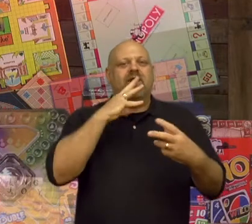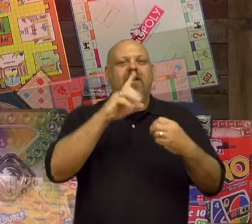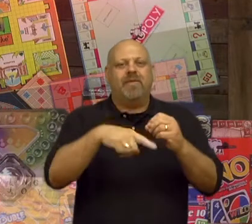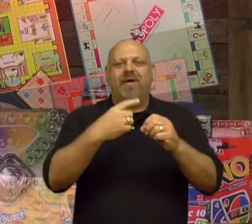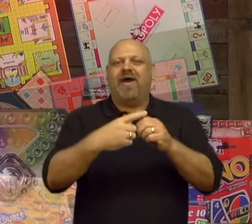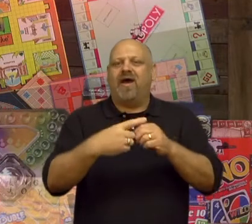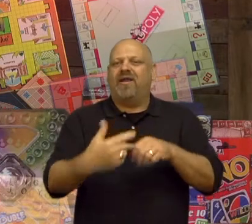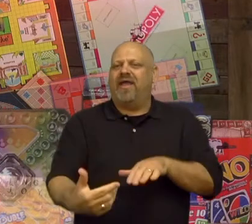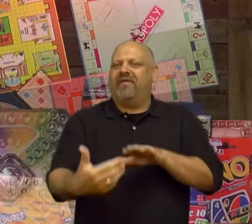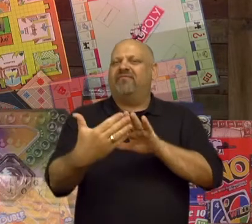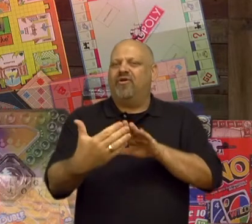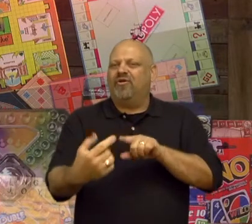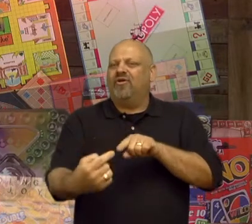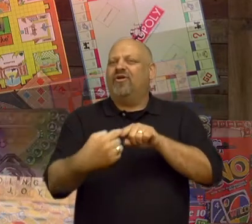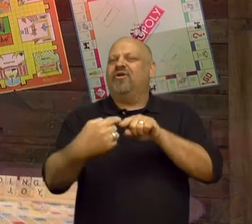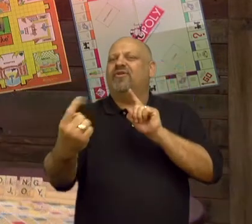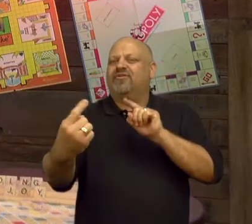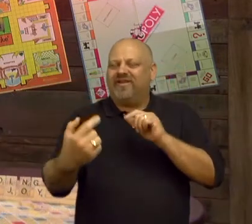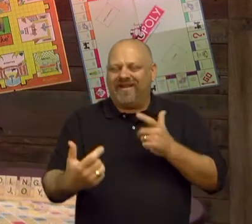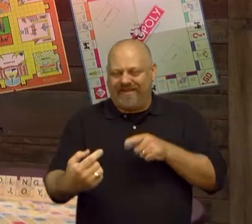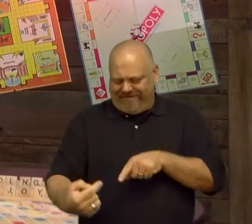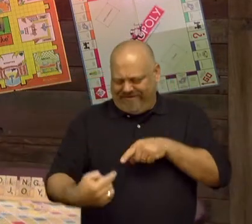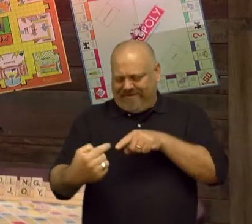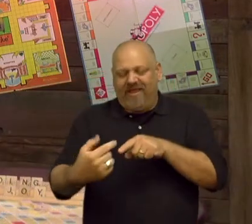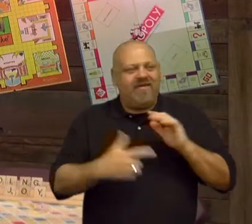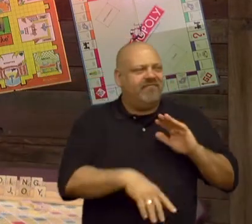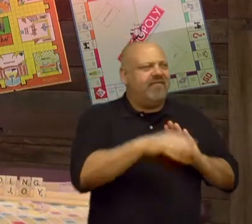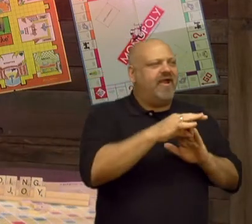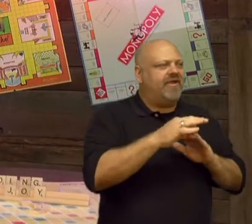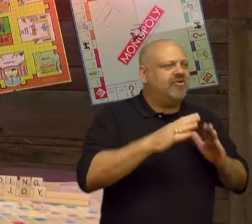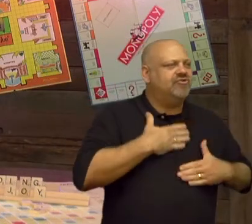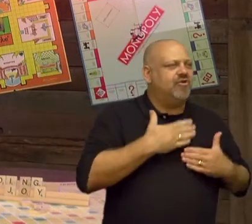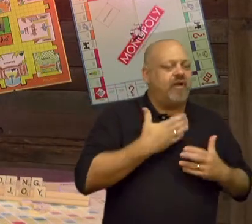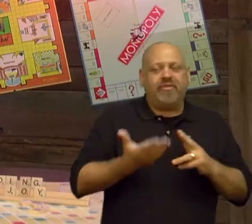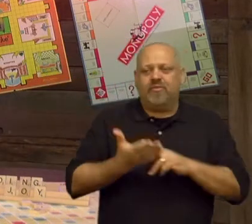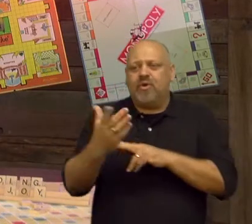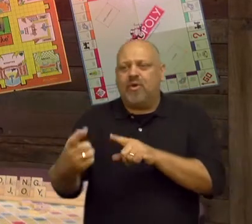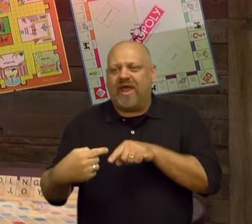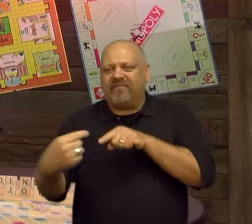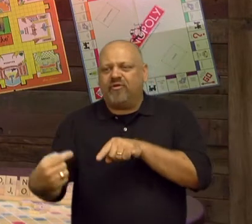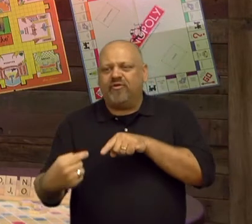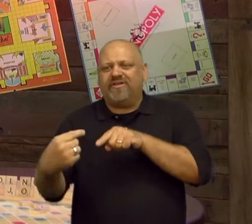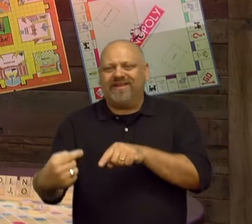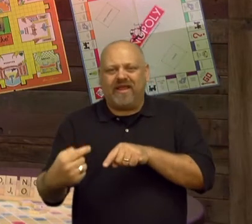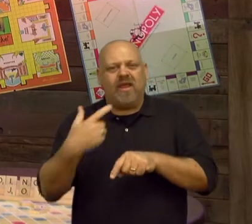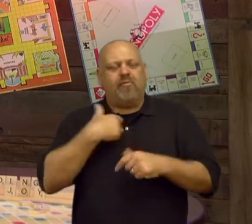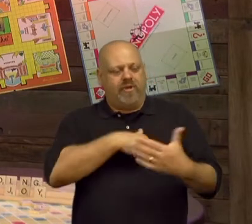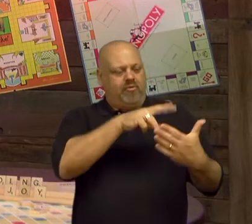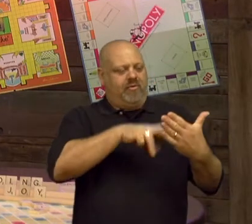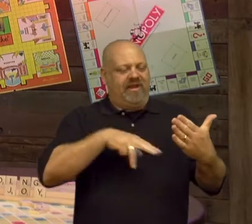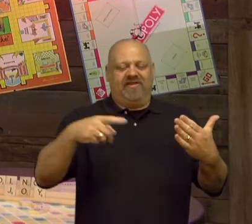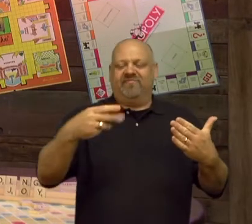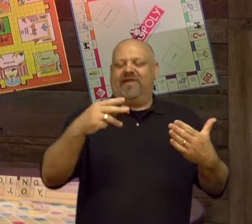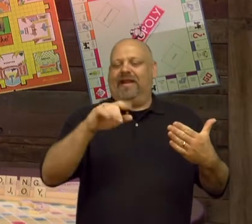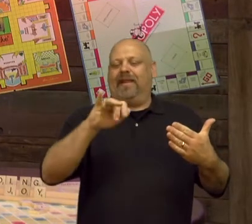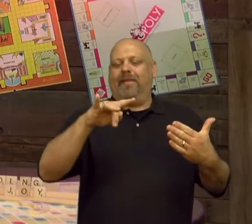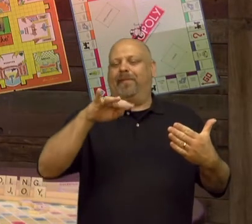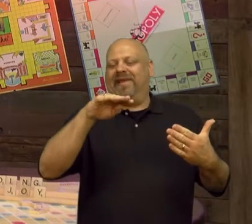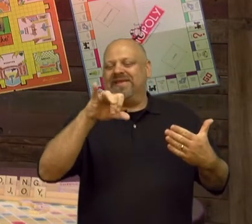okay? Finding joy through the adversity. And we're going to be reading out of Philippians chapter 1,